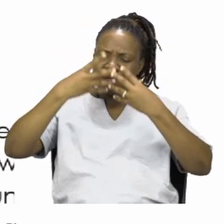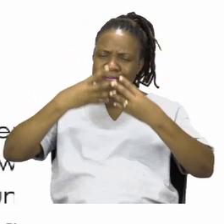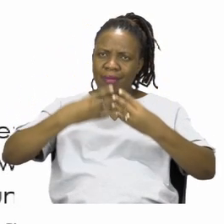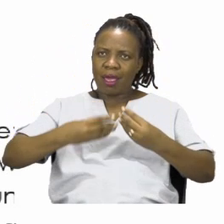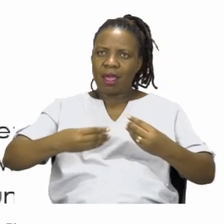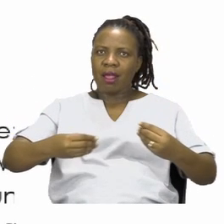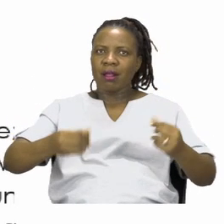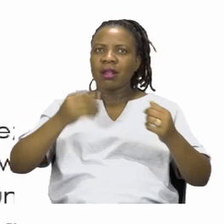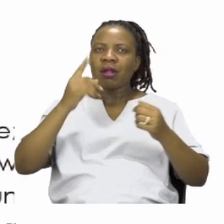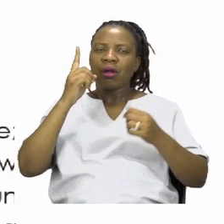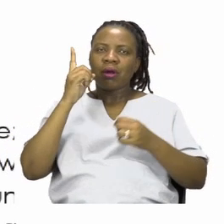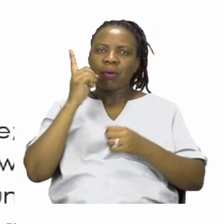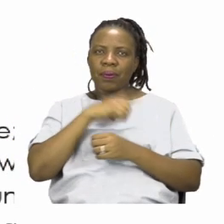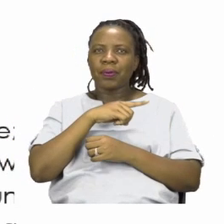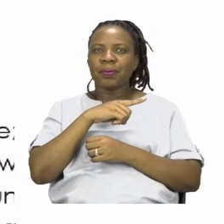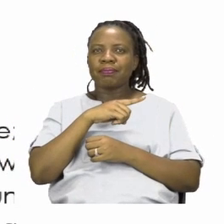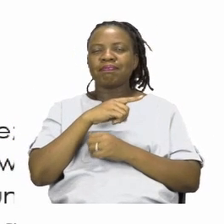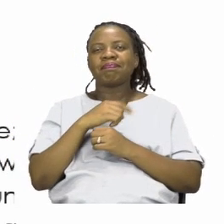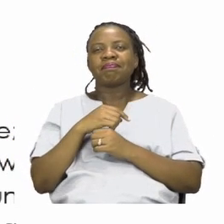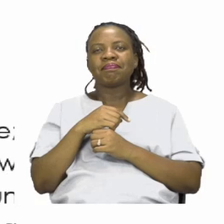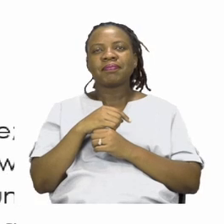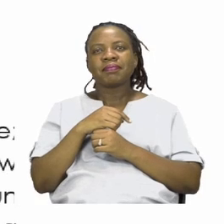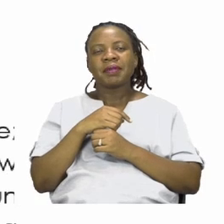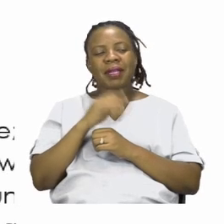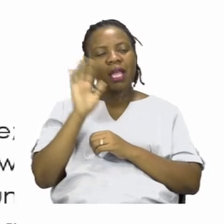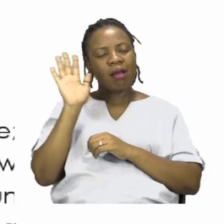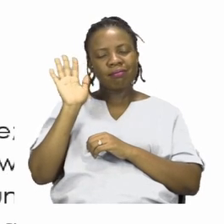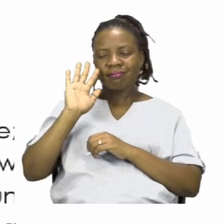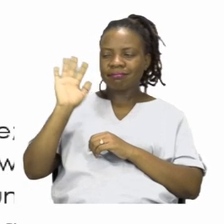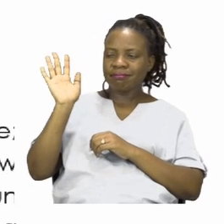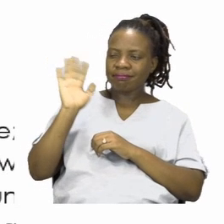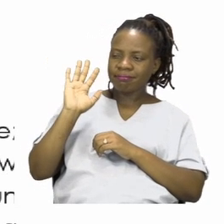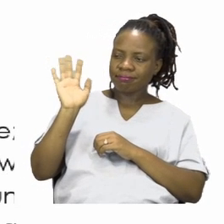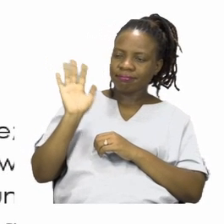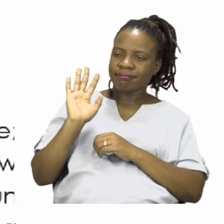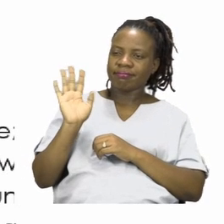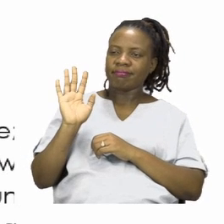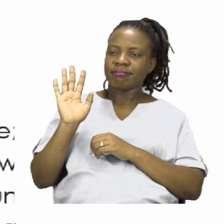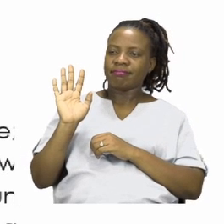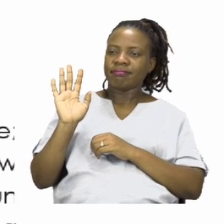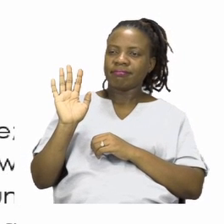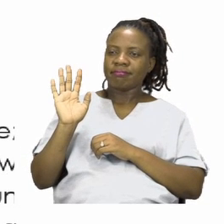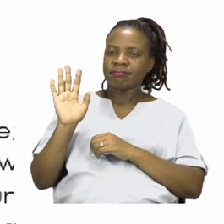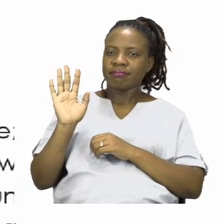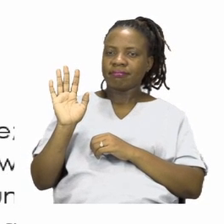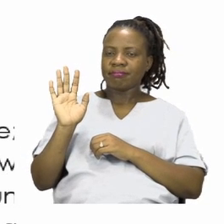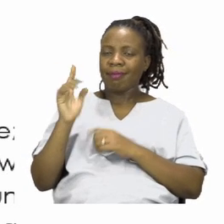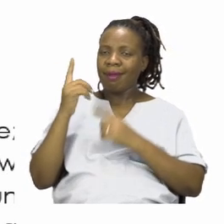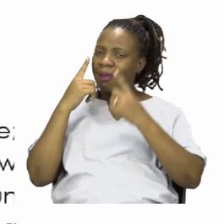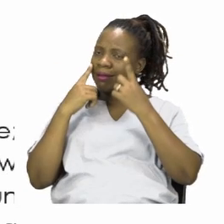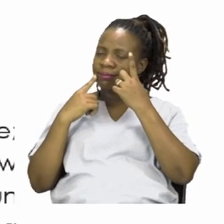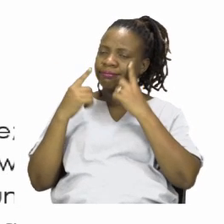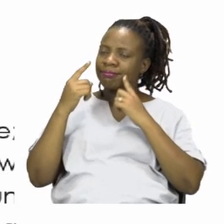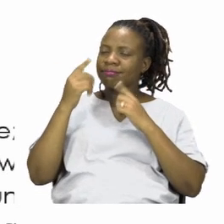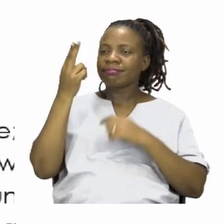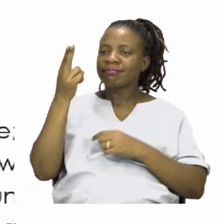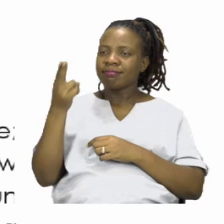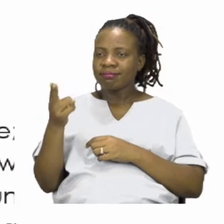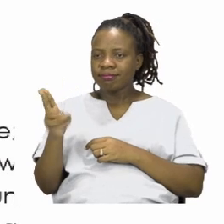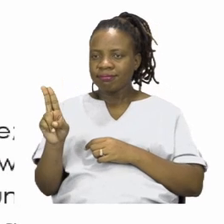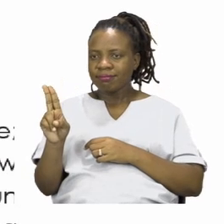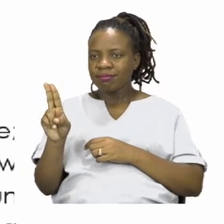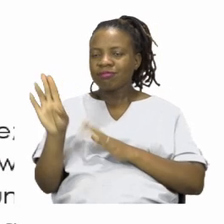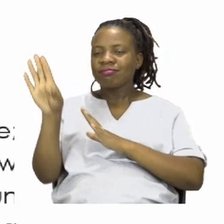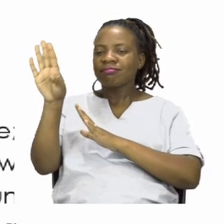completely. But he waved goodbye, saying, "Don't you cry, I'll be